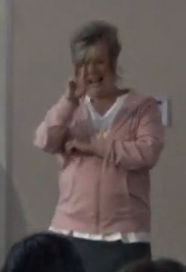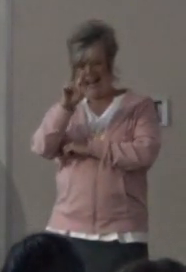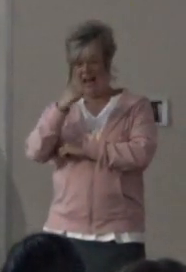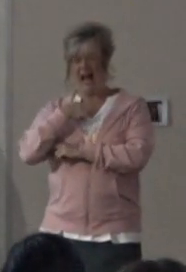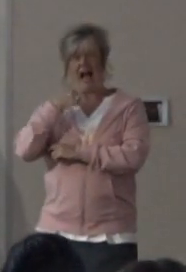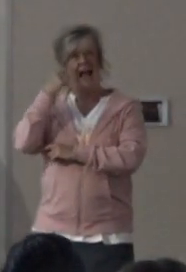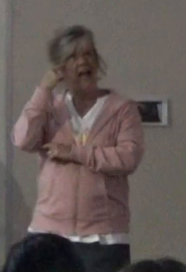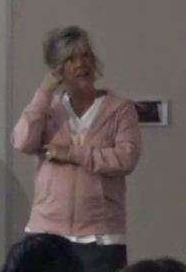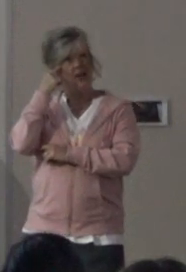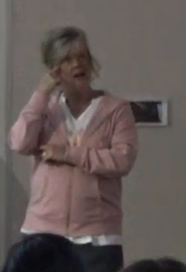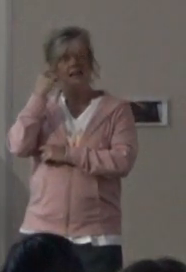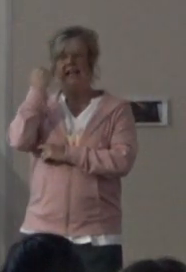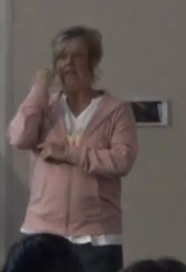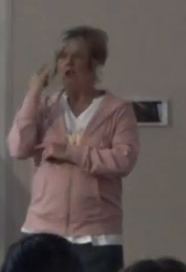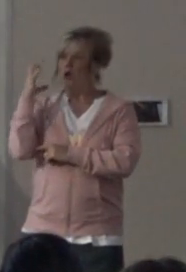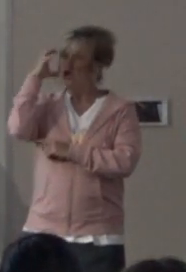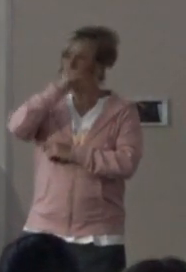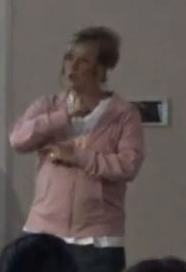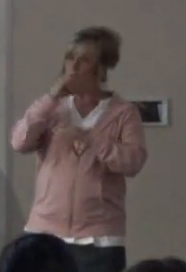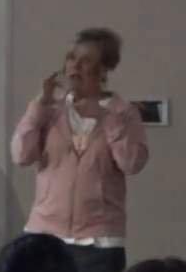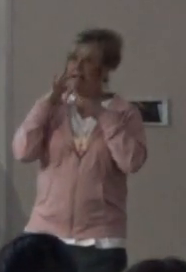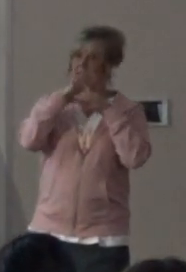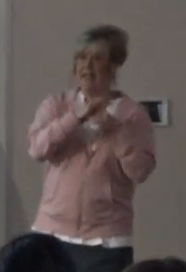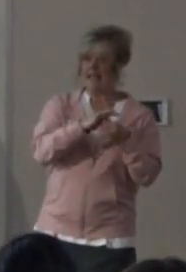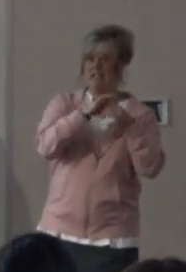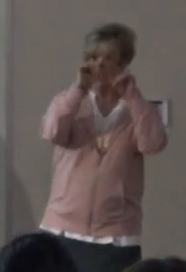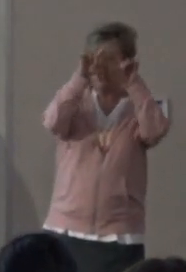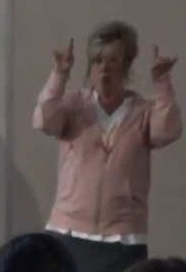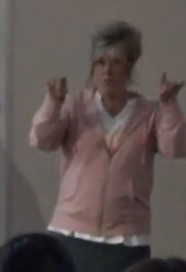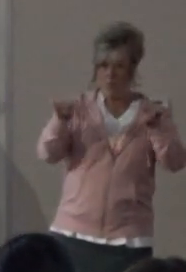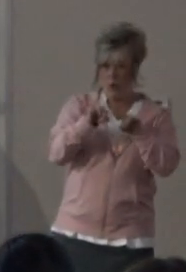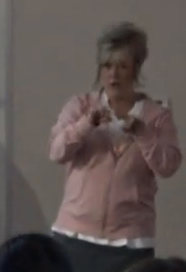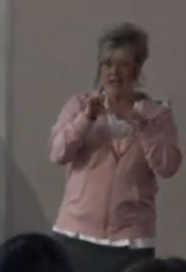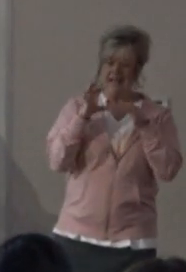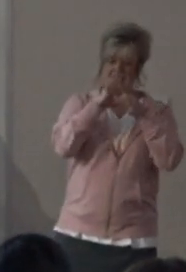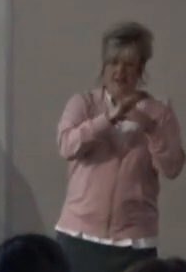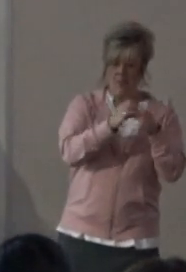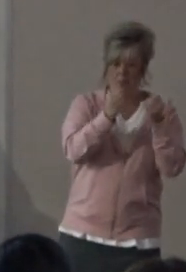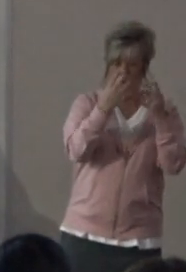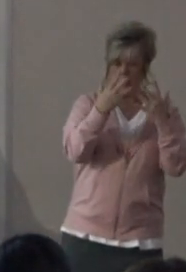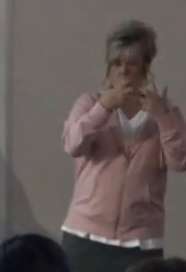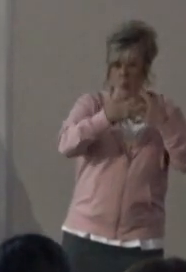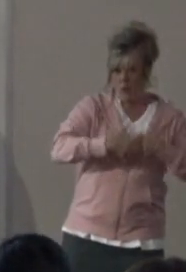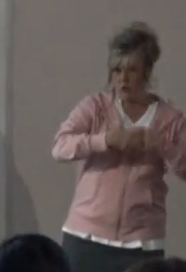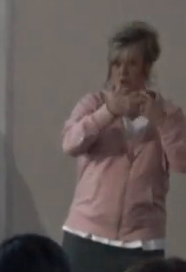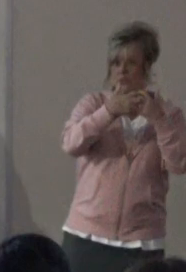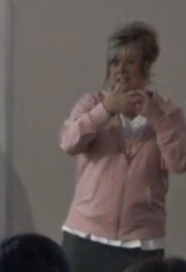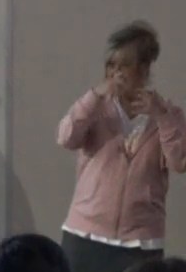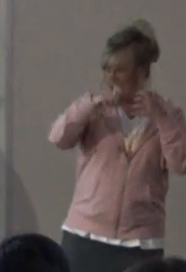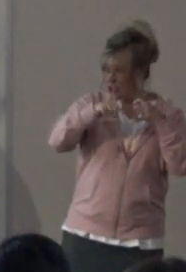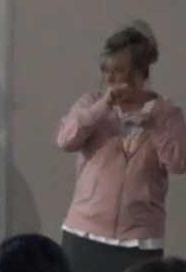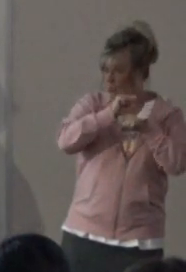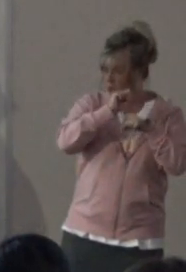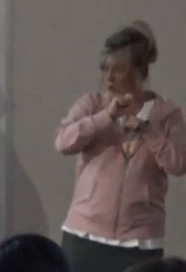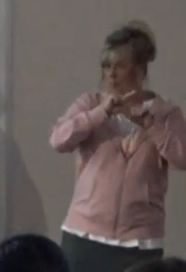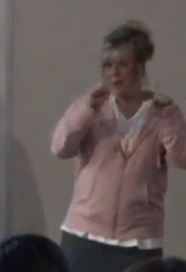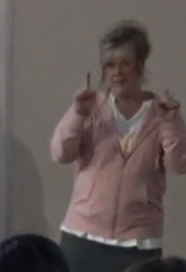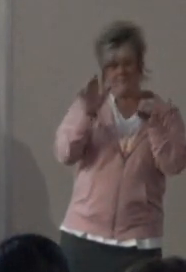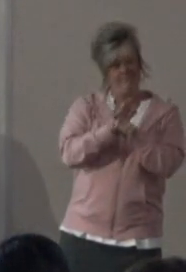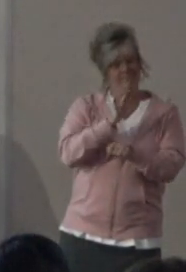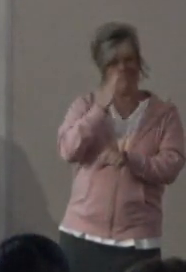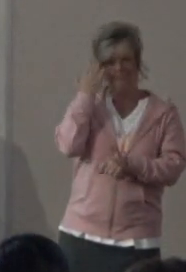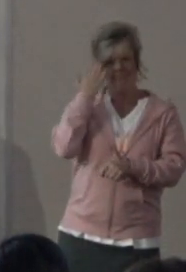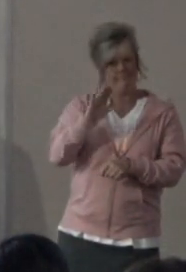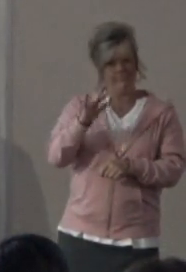I'm assuming if you connect these things to a breadboard and then connect it to multiple motors, it should work, right? but I wasn't totally sure if it